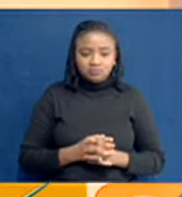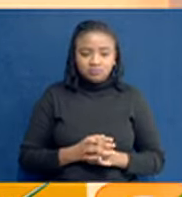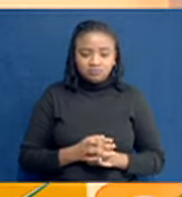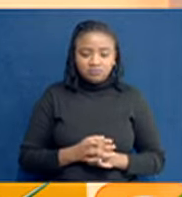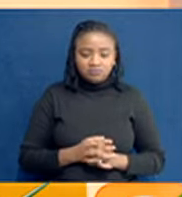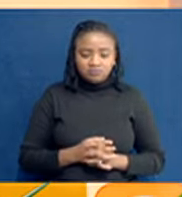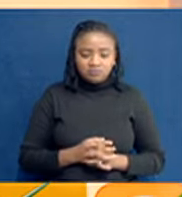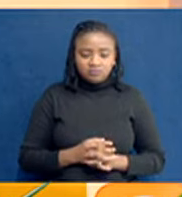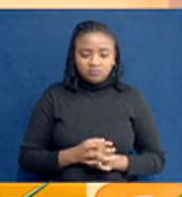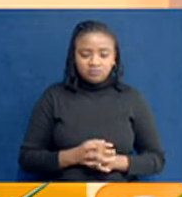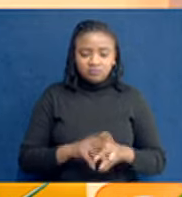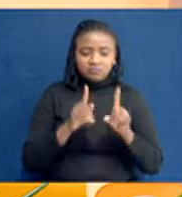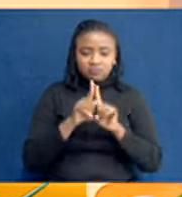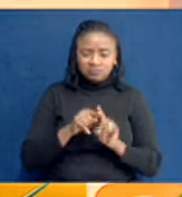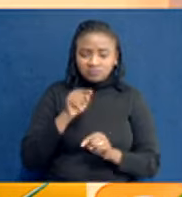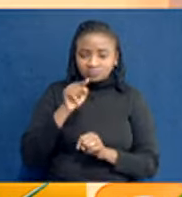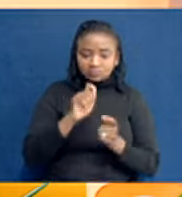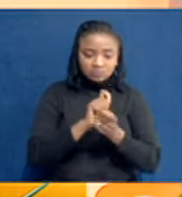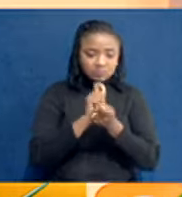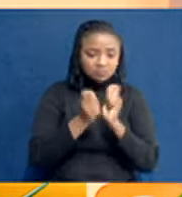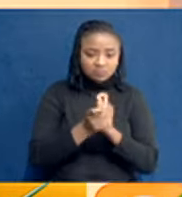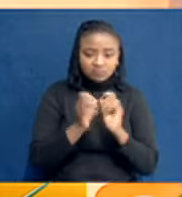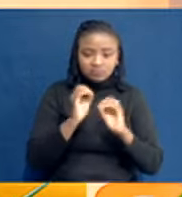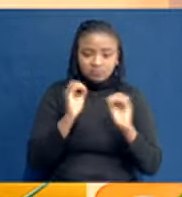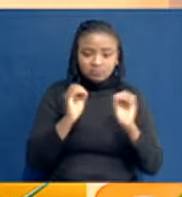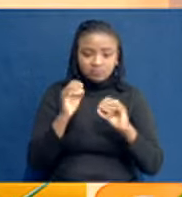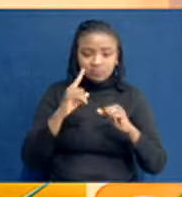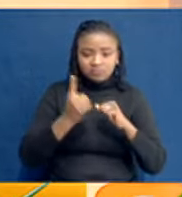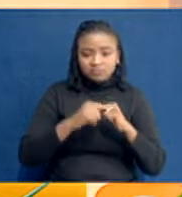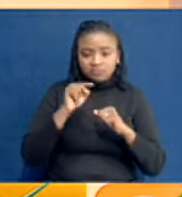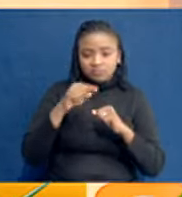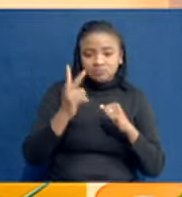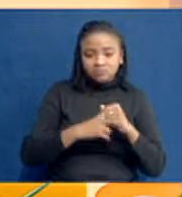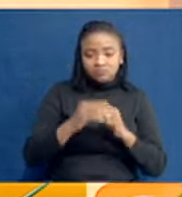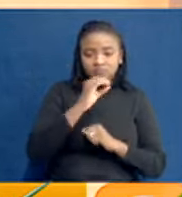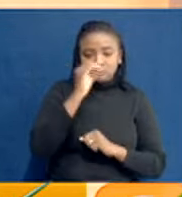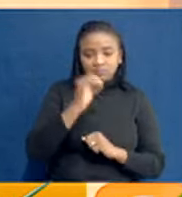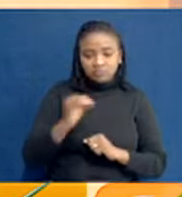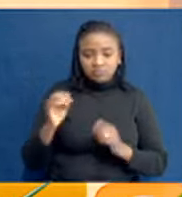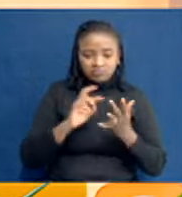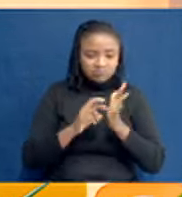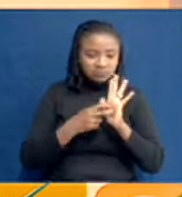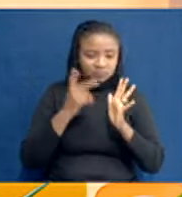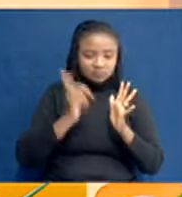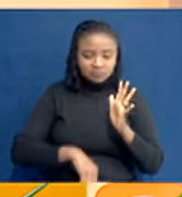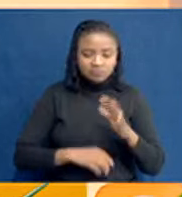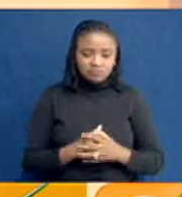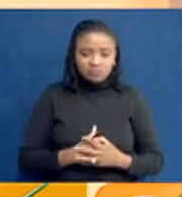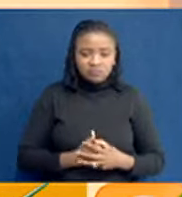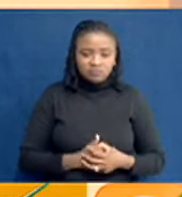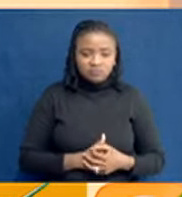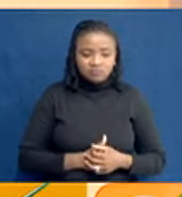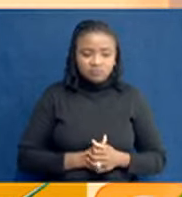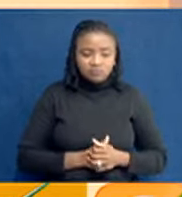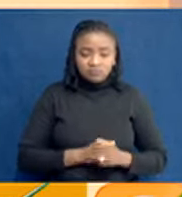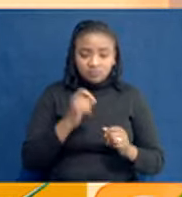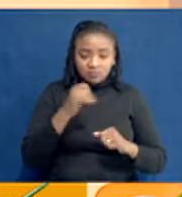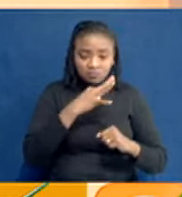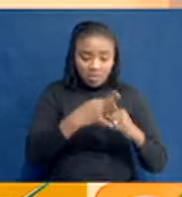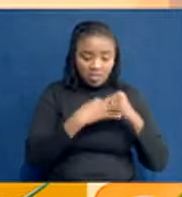And the rate has now changed by 6.7%. It would mean that in August of this